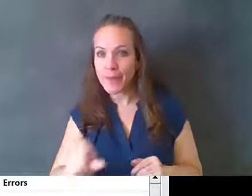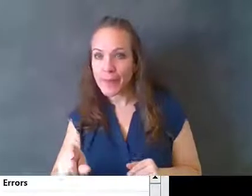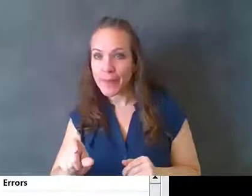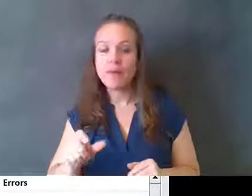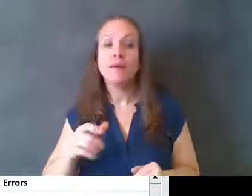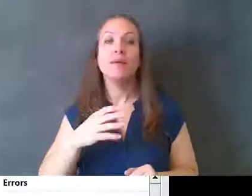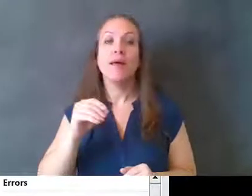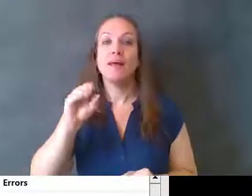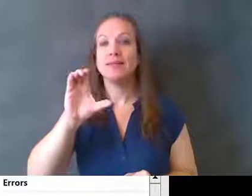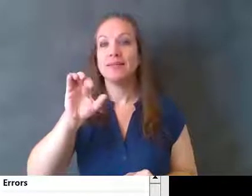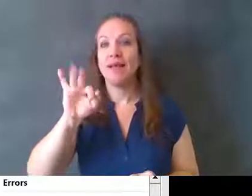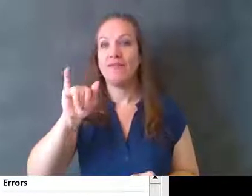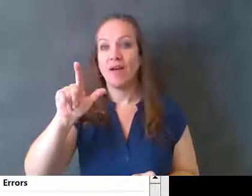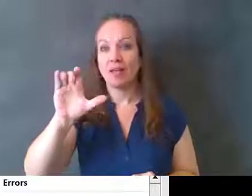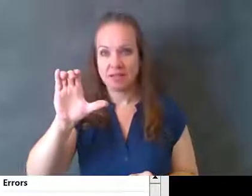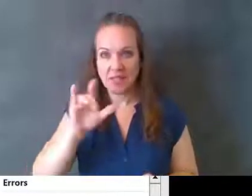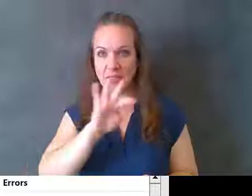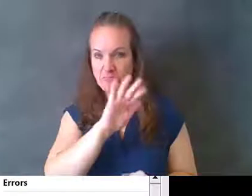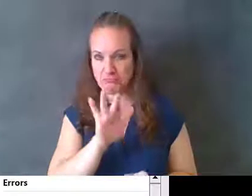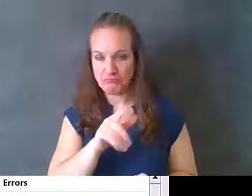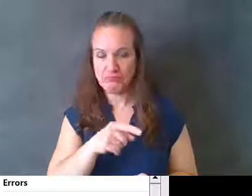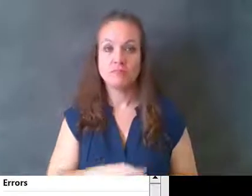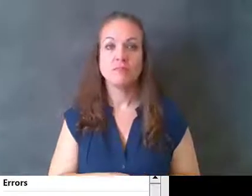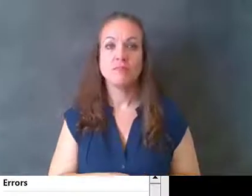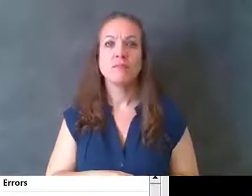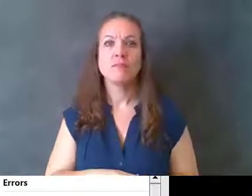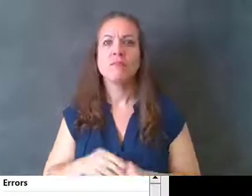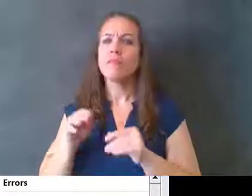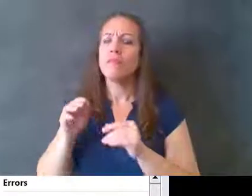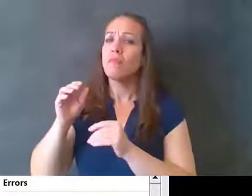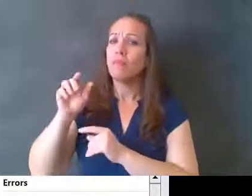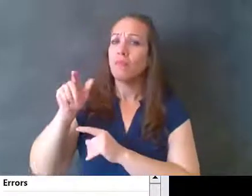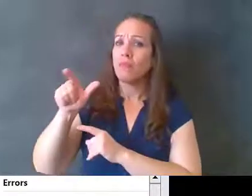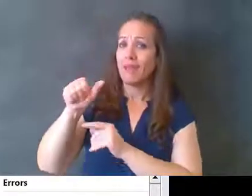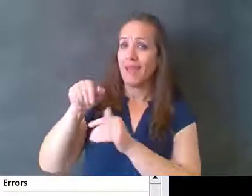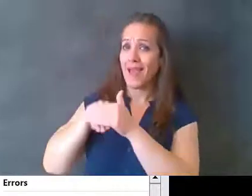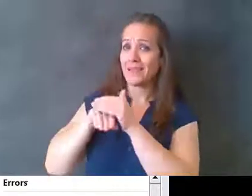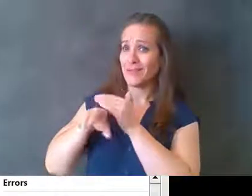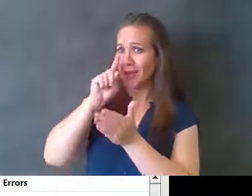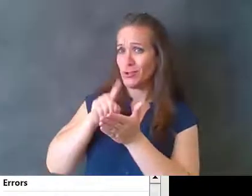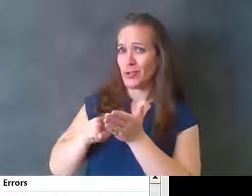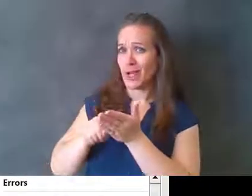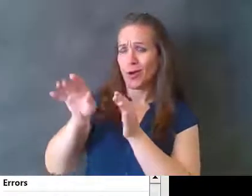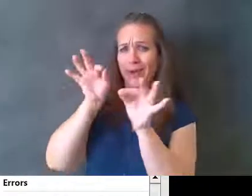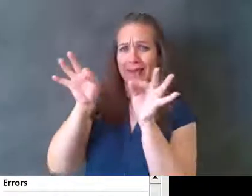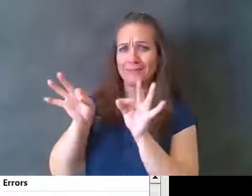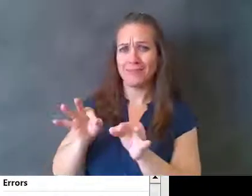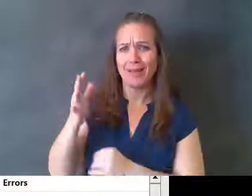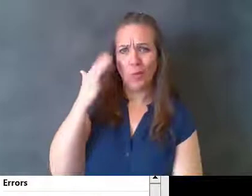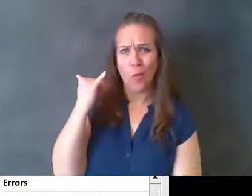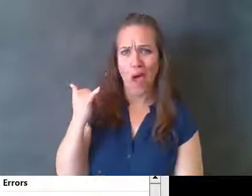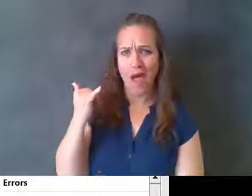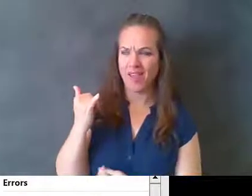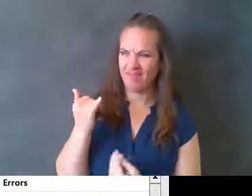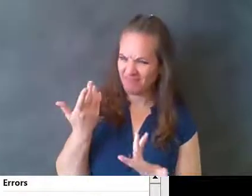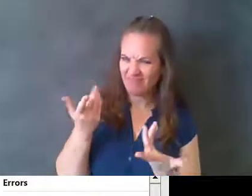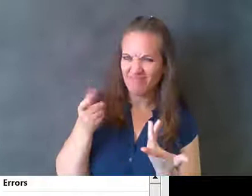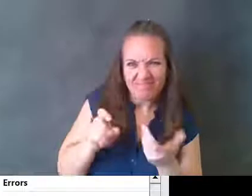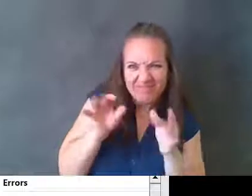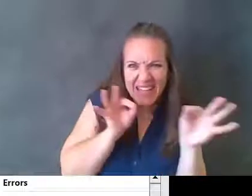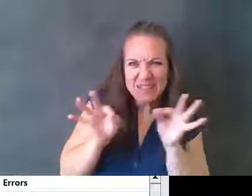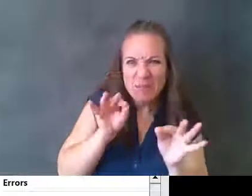want to fix it. So it says alternative text for images and other objects is very important for people who can't see the